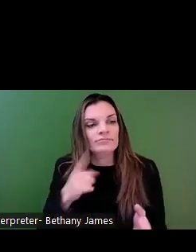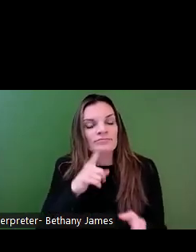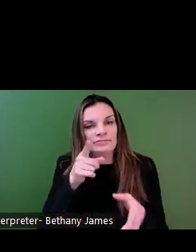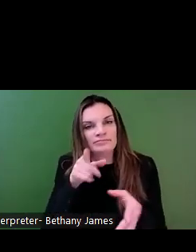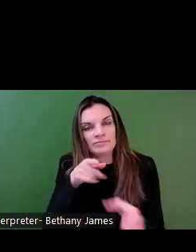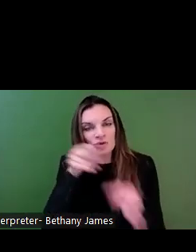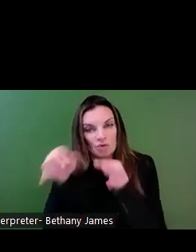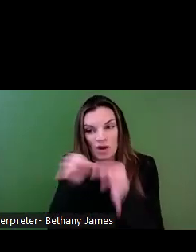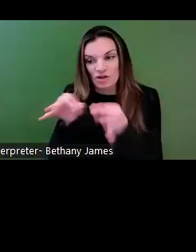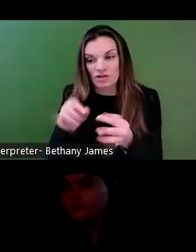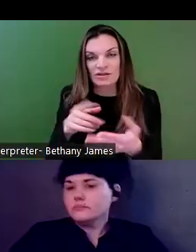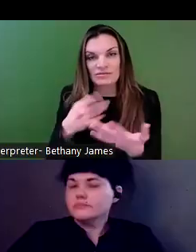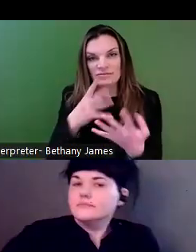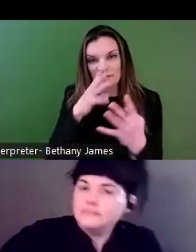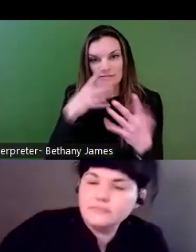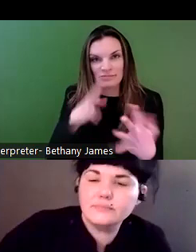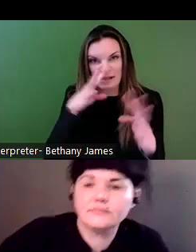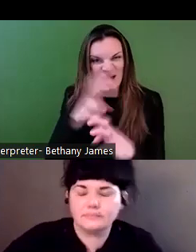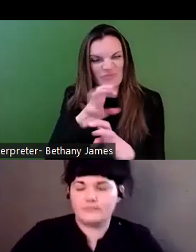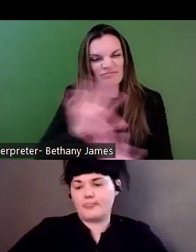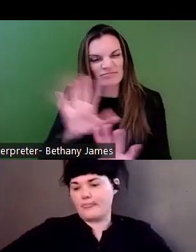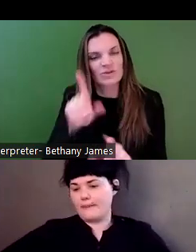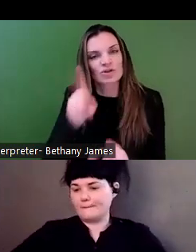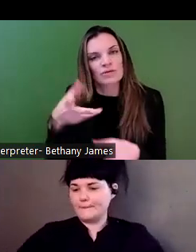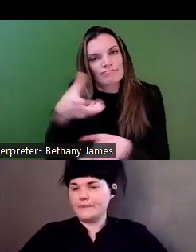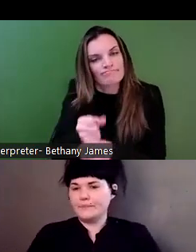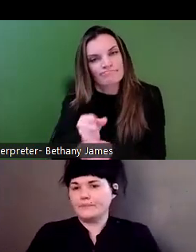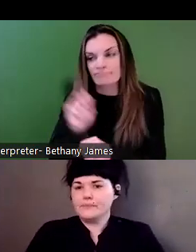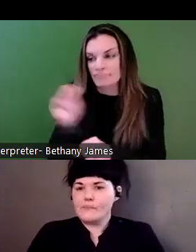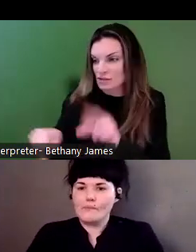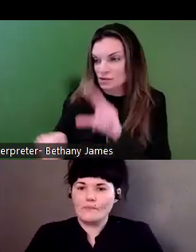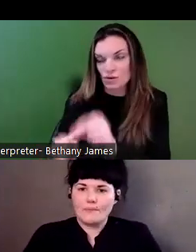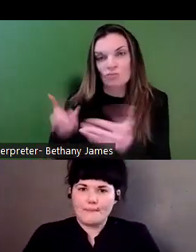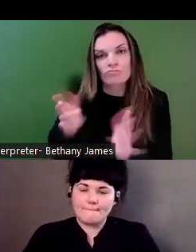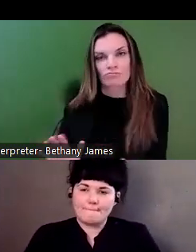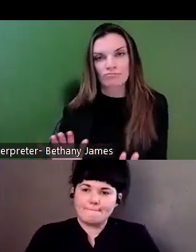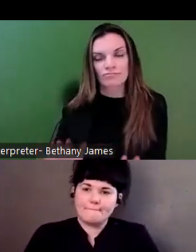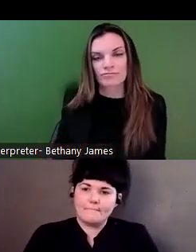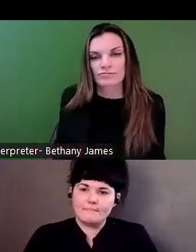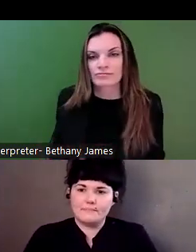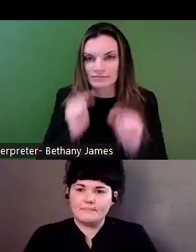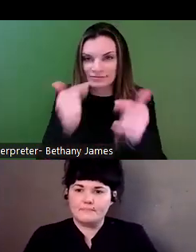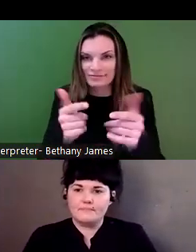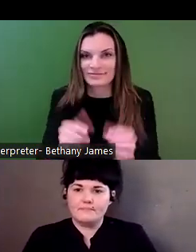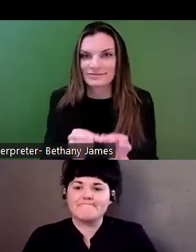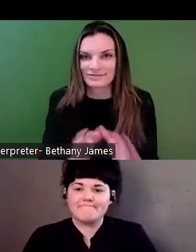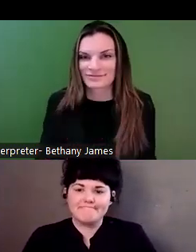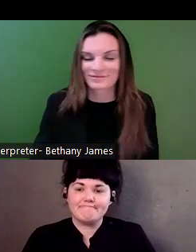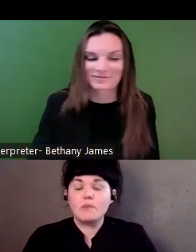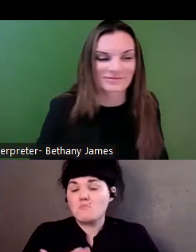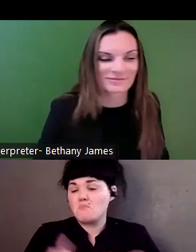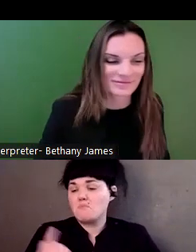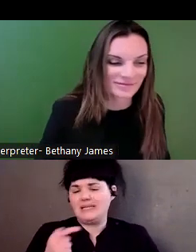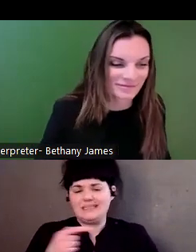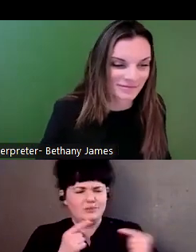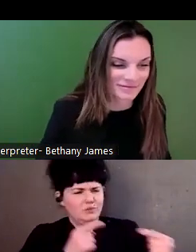So they may be able to reply with yes, no. Remember, just because an individual has trouble with speech, it does not mean they are